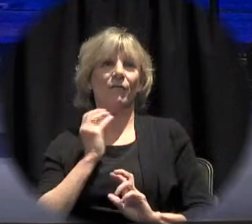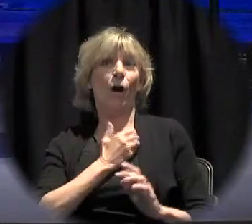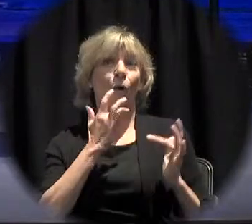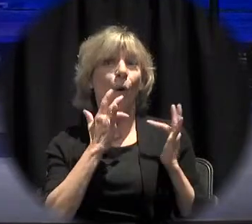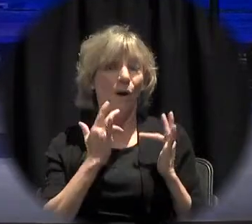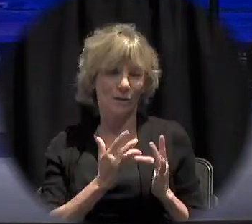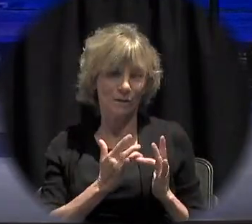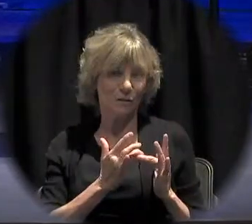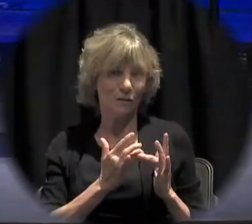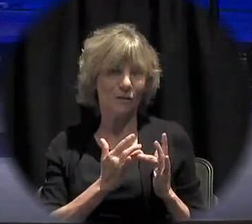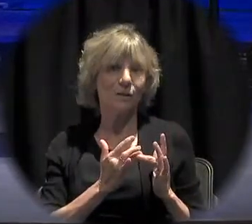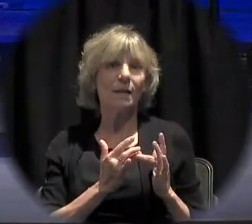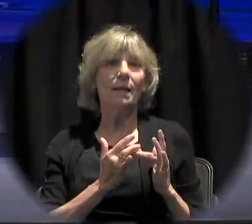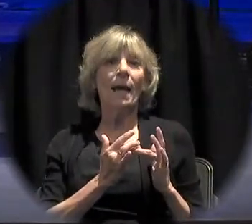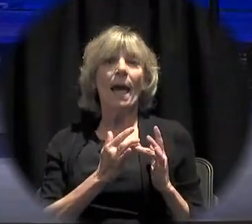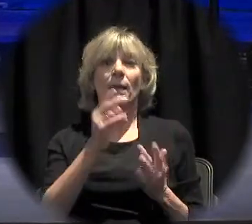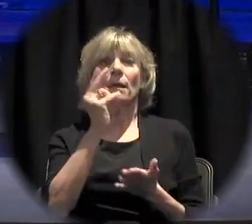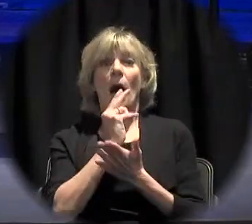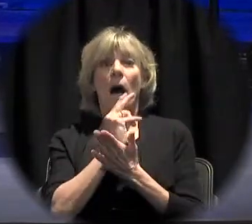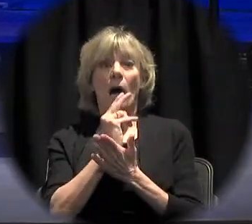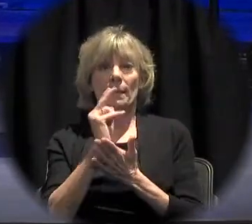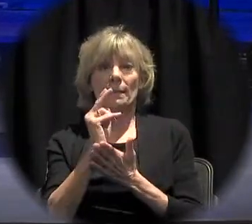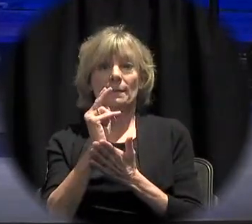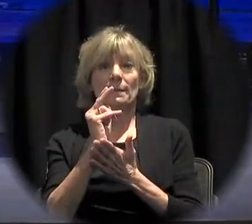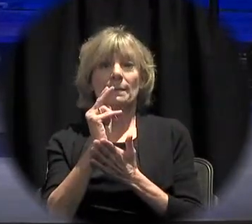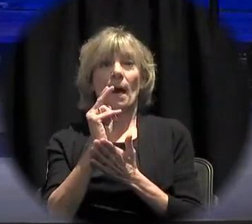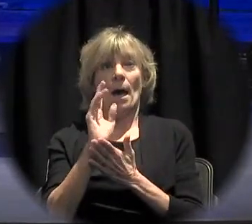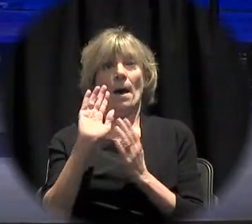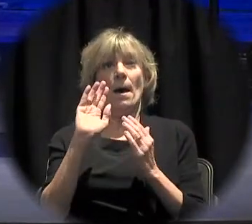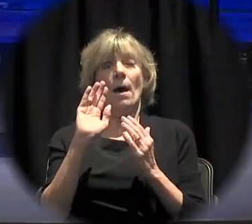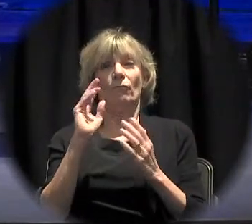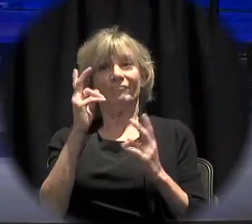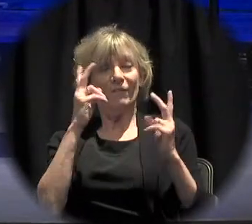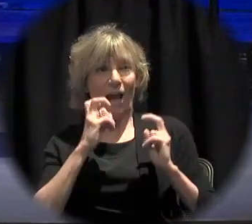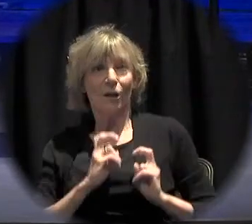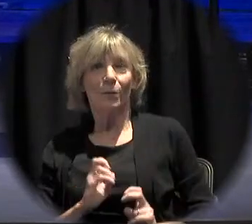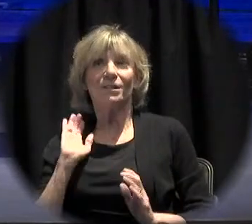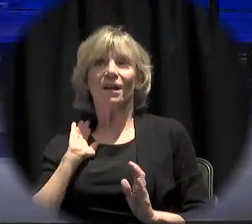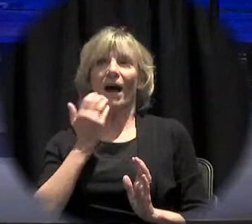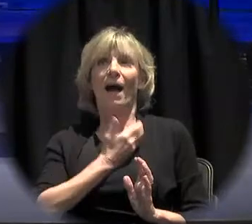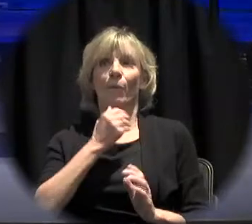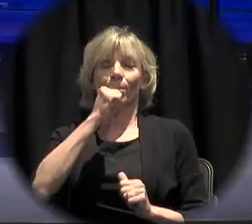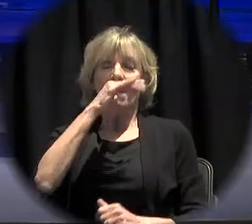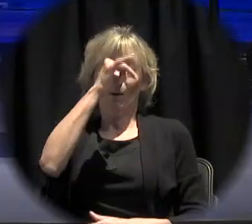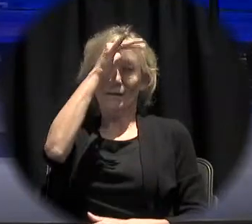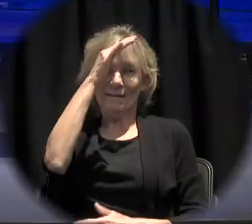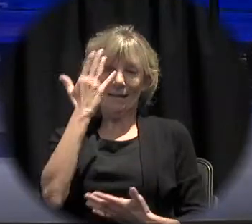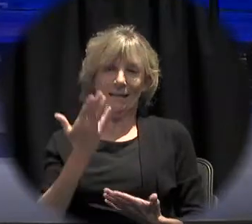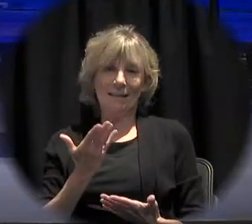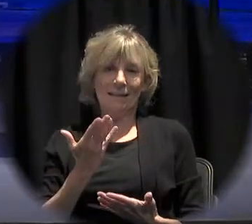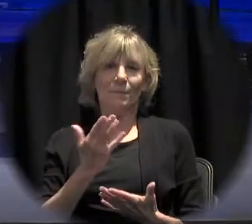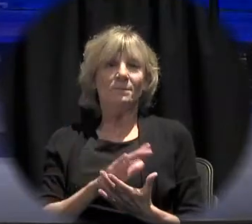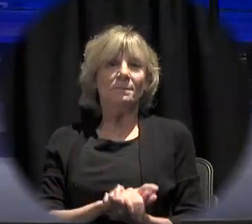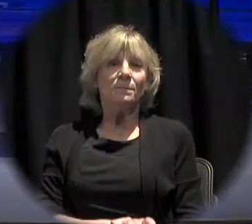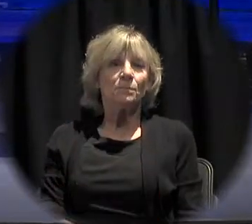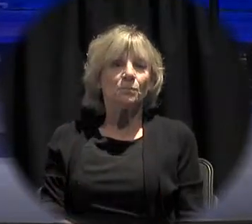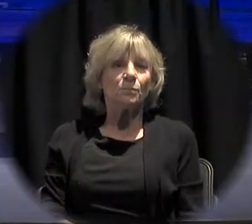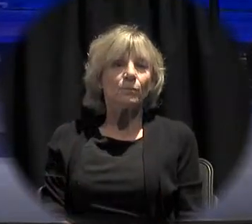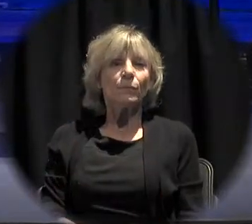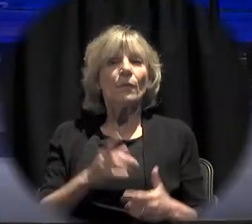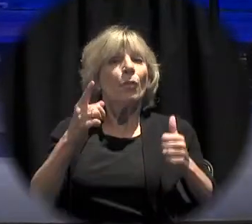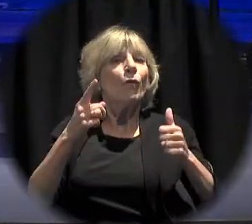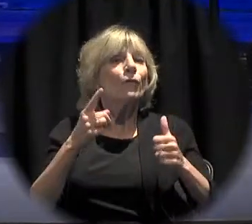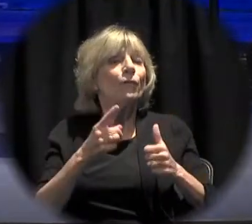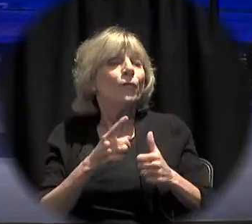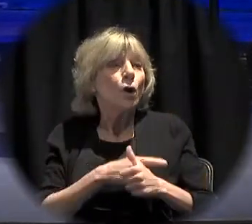hearts and an honest reevaluation of our parenting. And the first foundational principle I want to